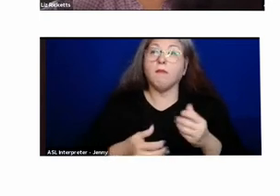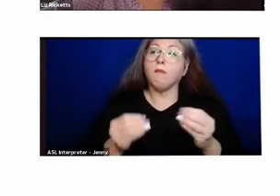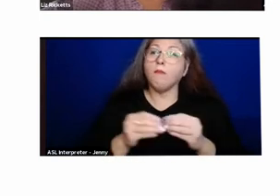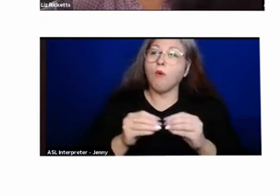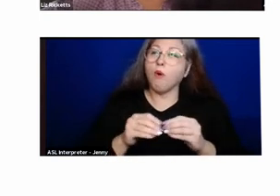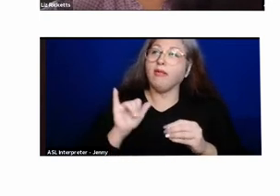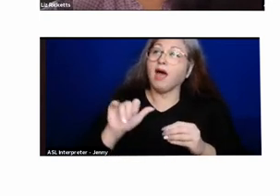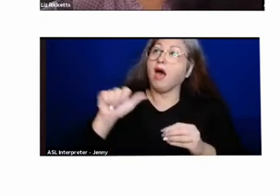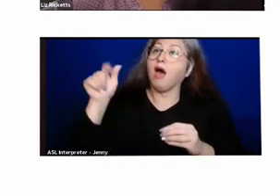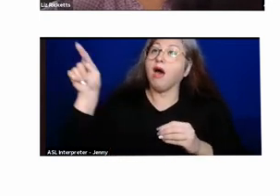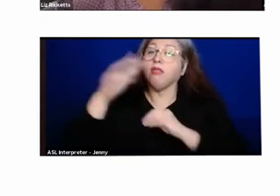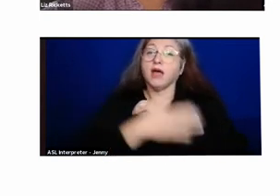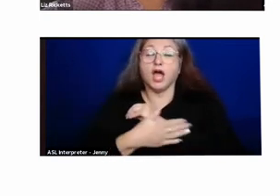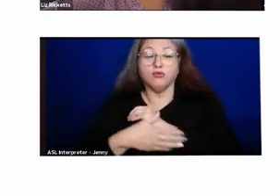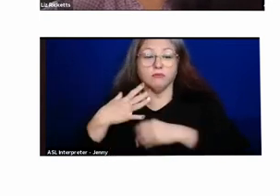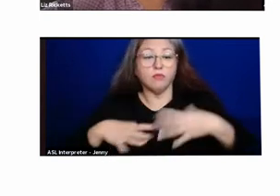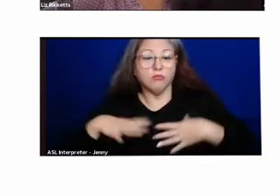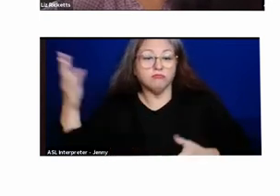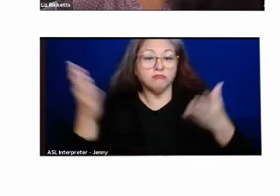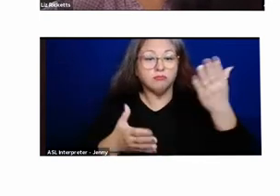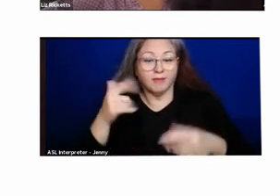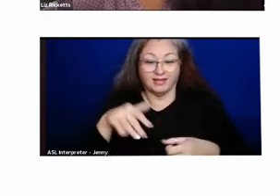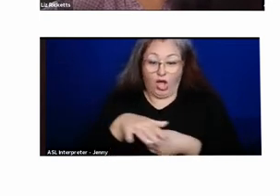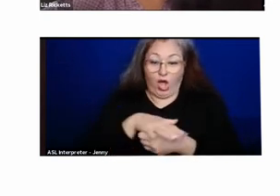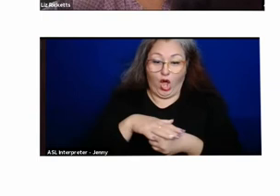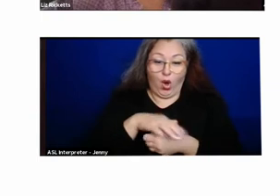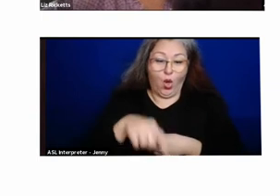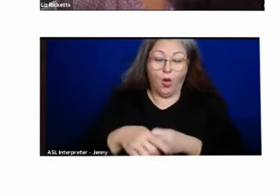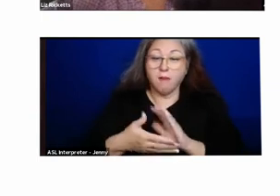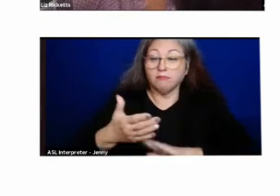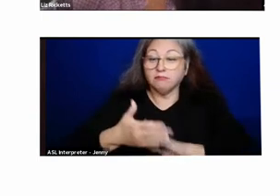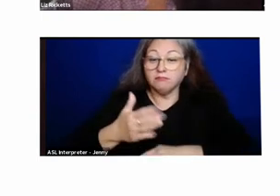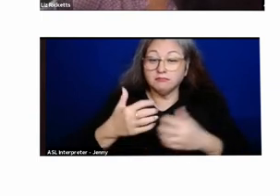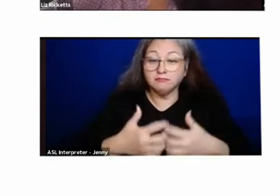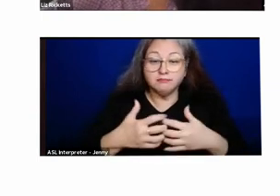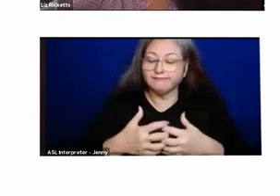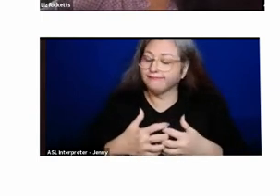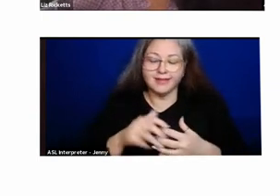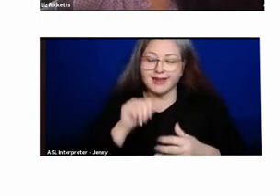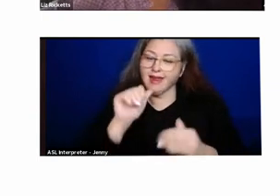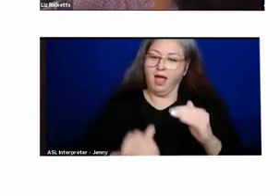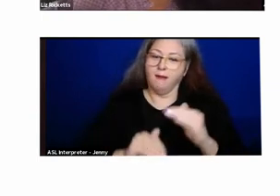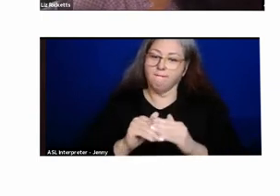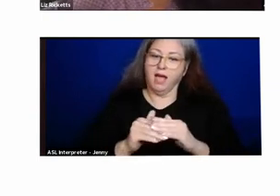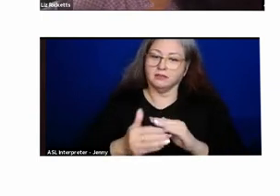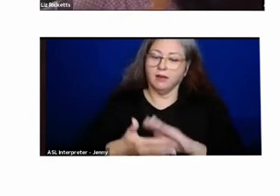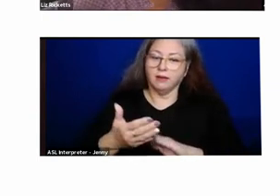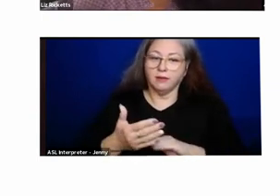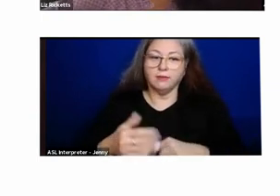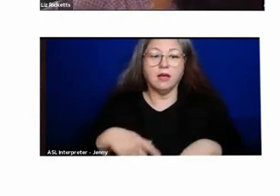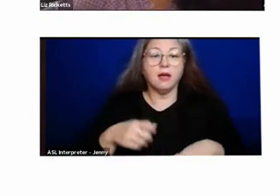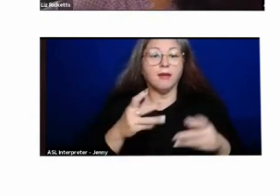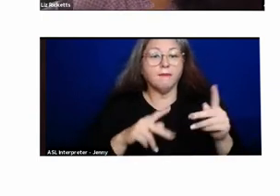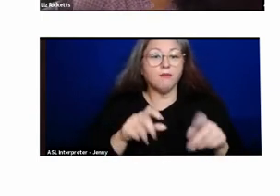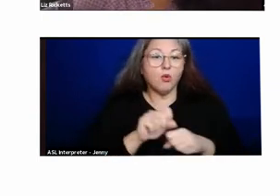because locally made textiles and garments were no longer running at capacity. Many of the elders we know who worked in Contamanto